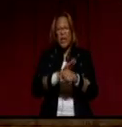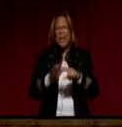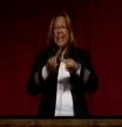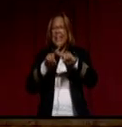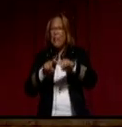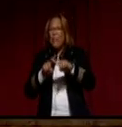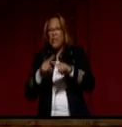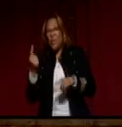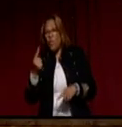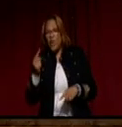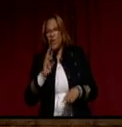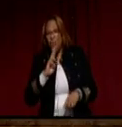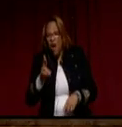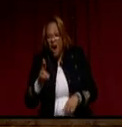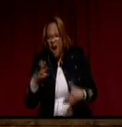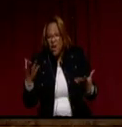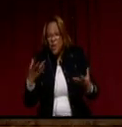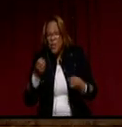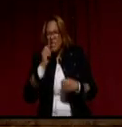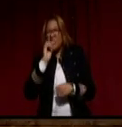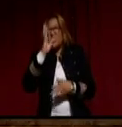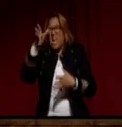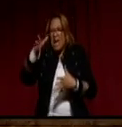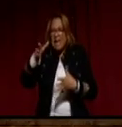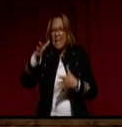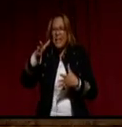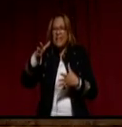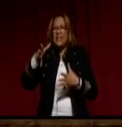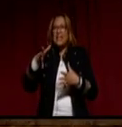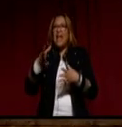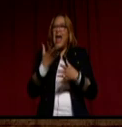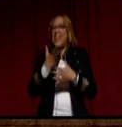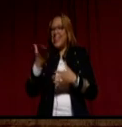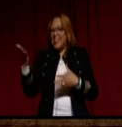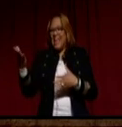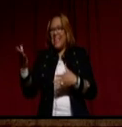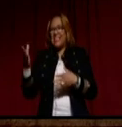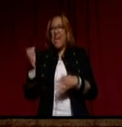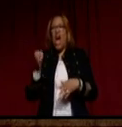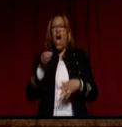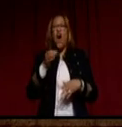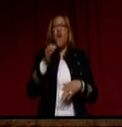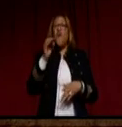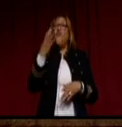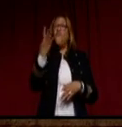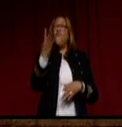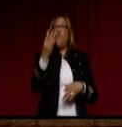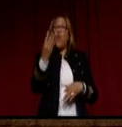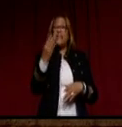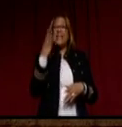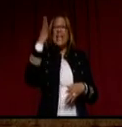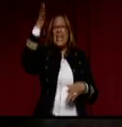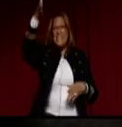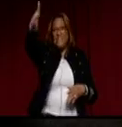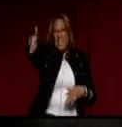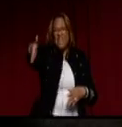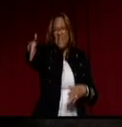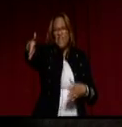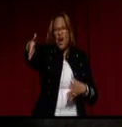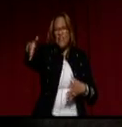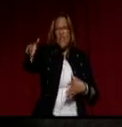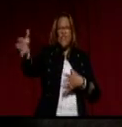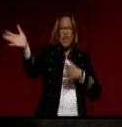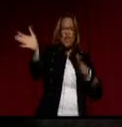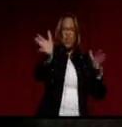on where you are, when you sneeze, you could sneeze out stuff that goes out 14 feet ahead of you. Right. And if there's wind or